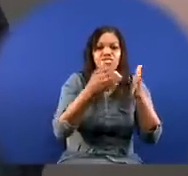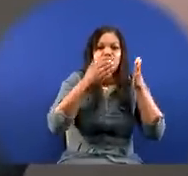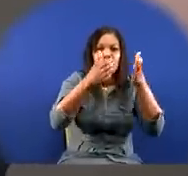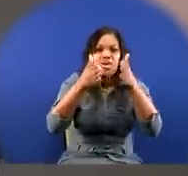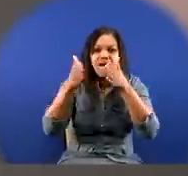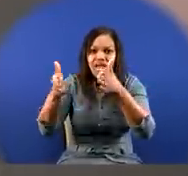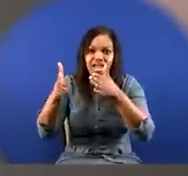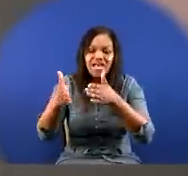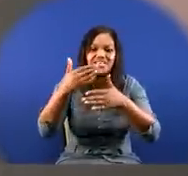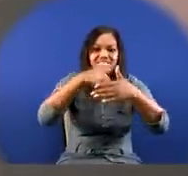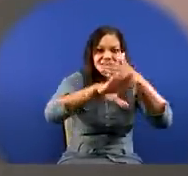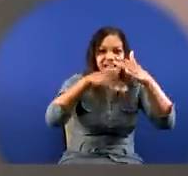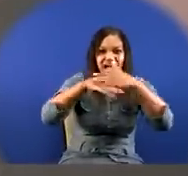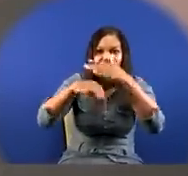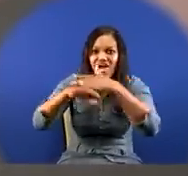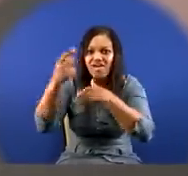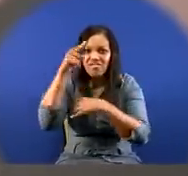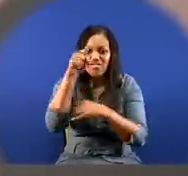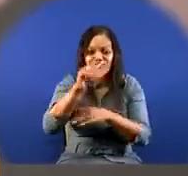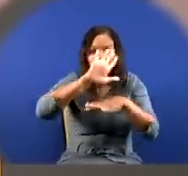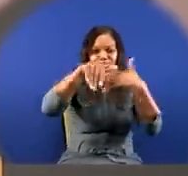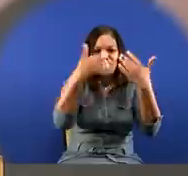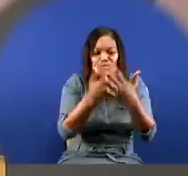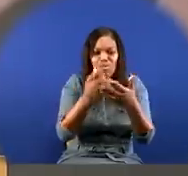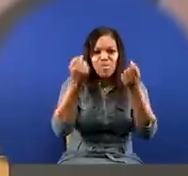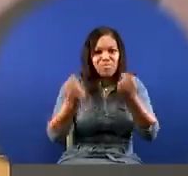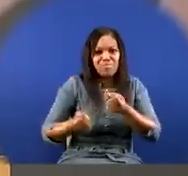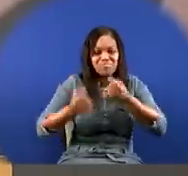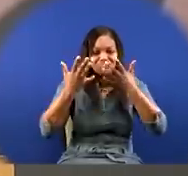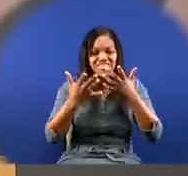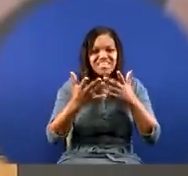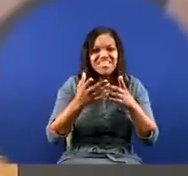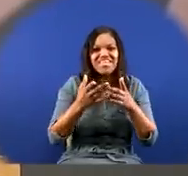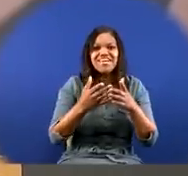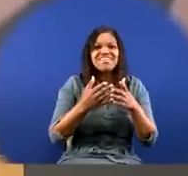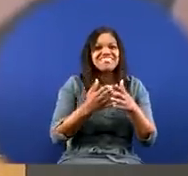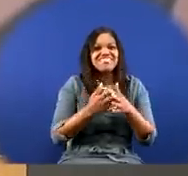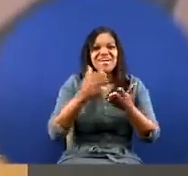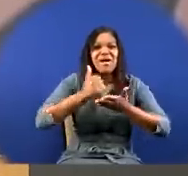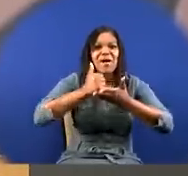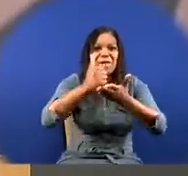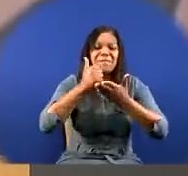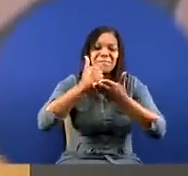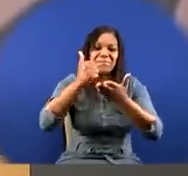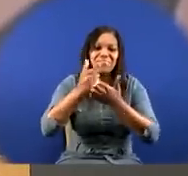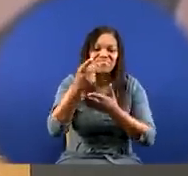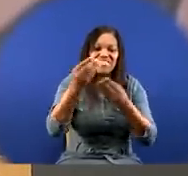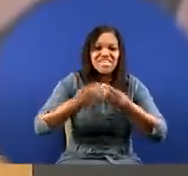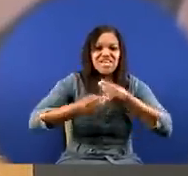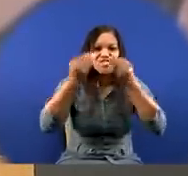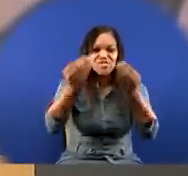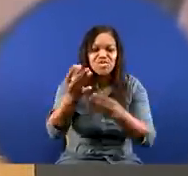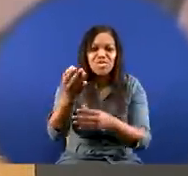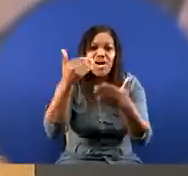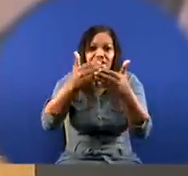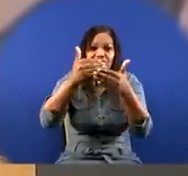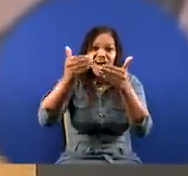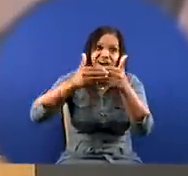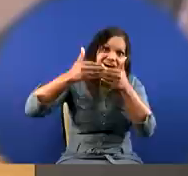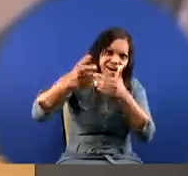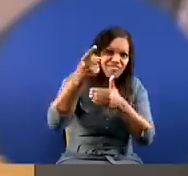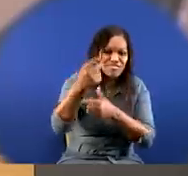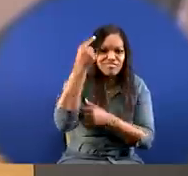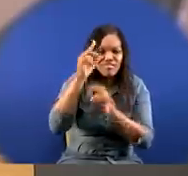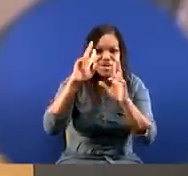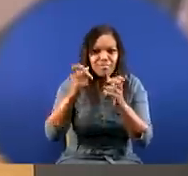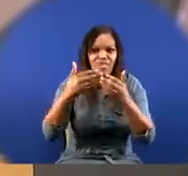opened. Think about how many ways he's made. When you think about his